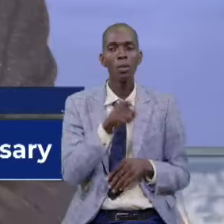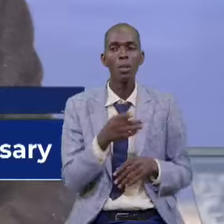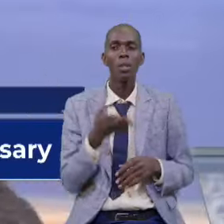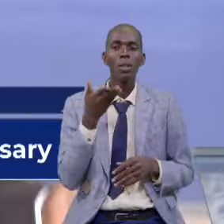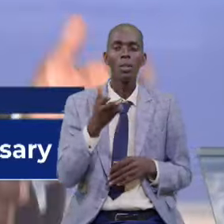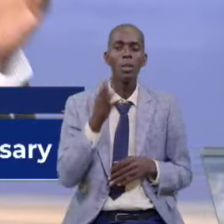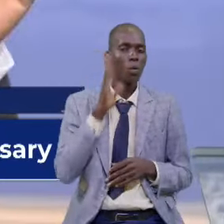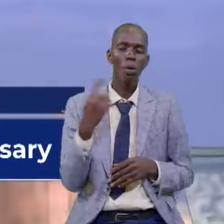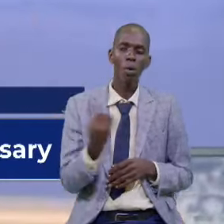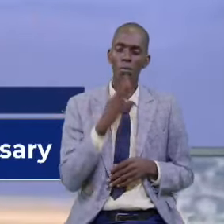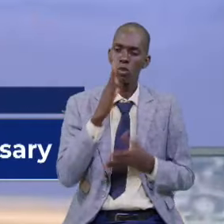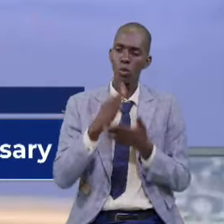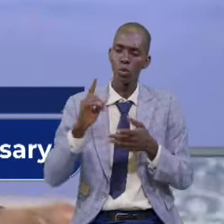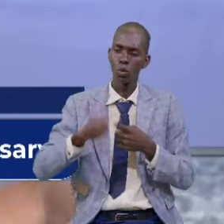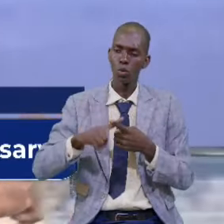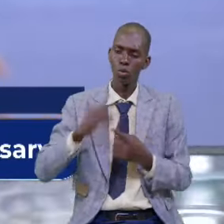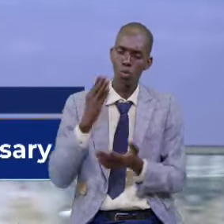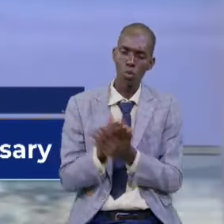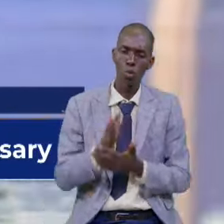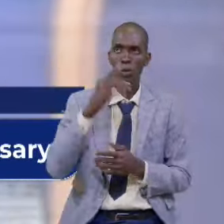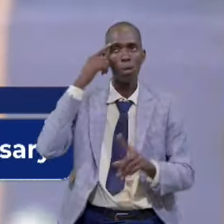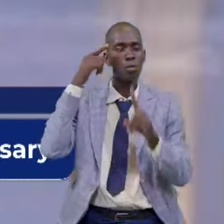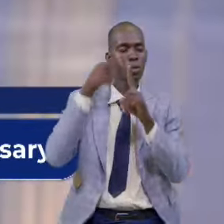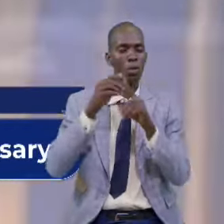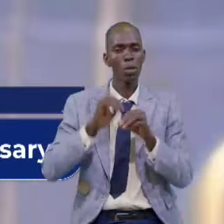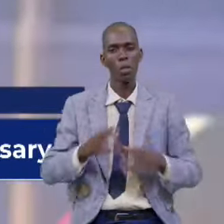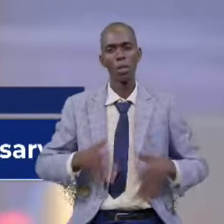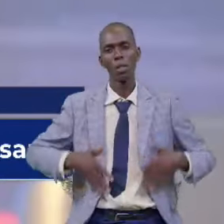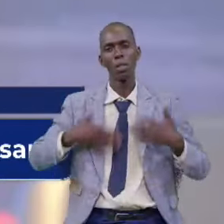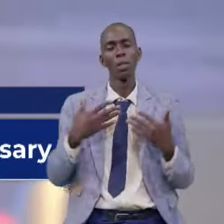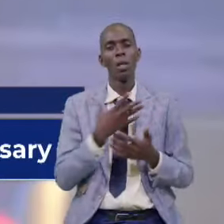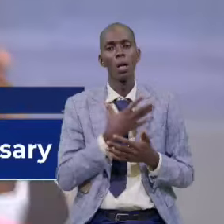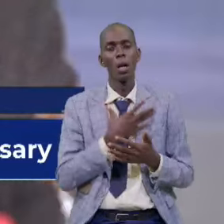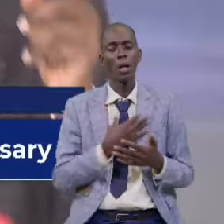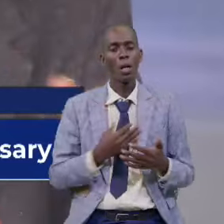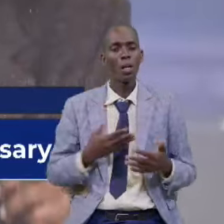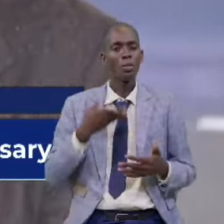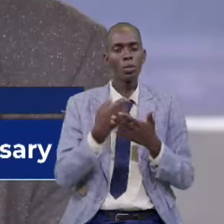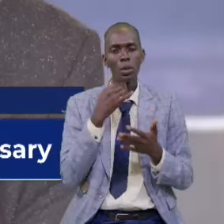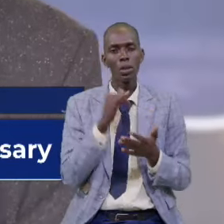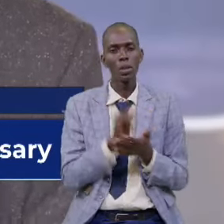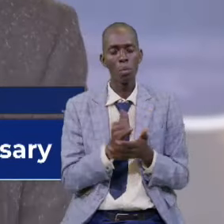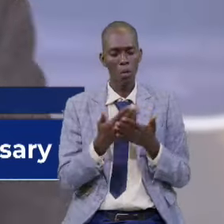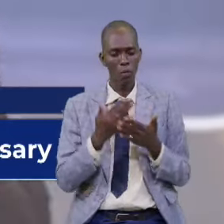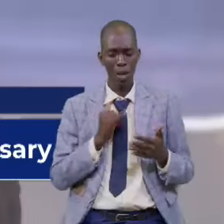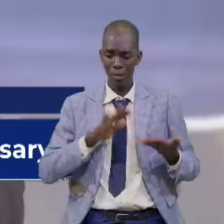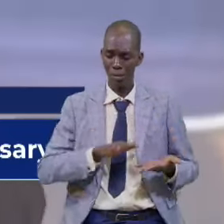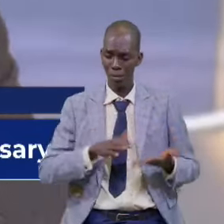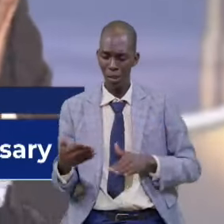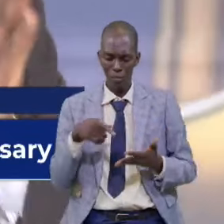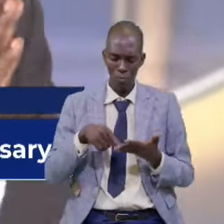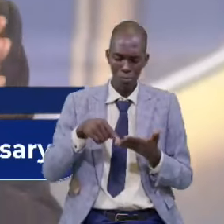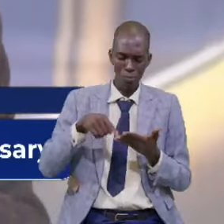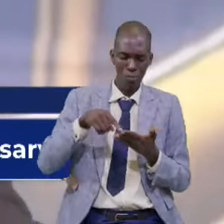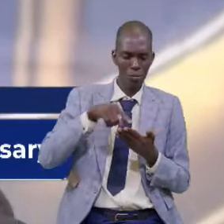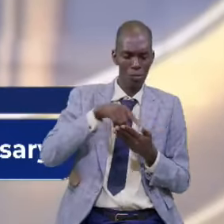You have something you say, before I leave this world, this is what I must do. And there